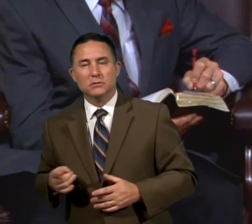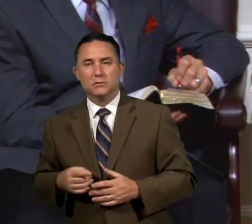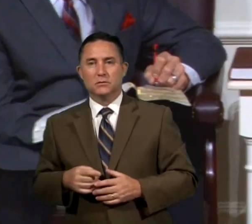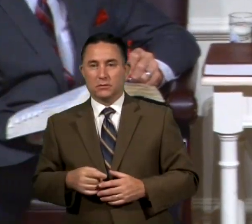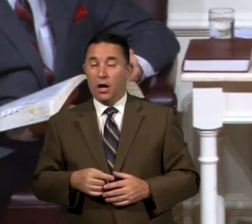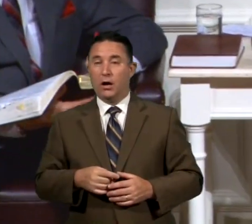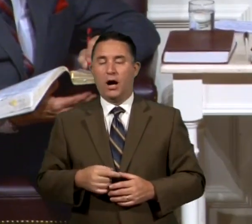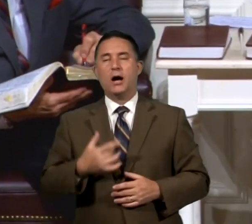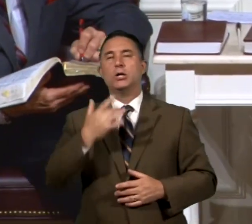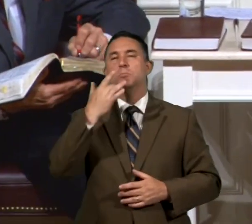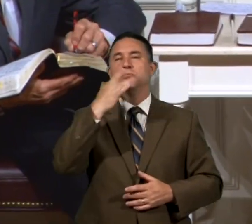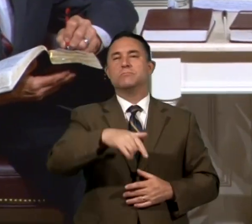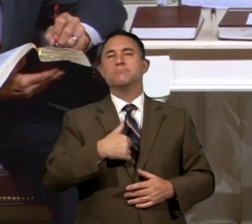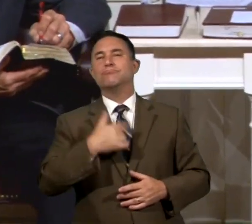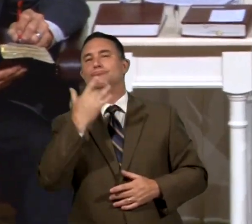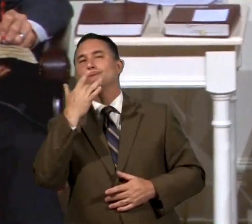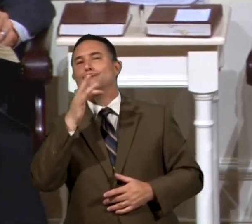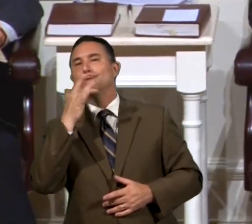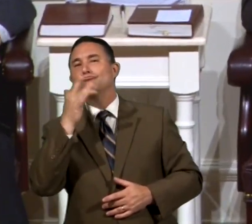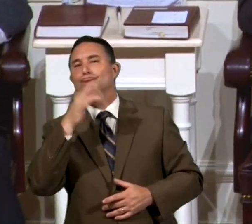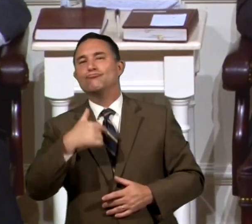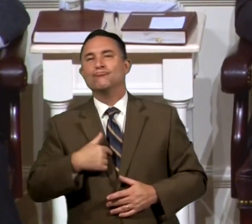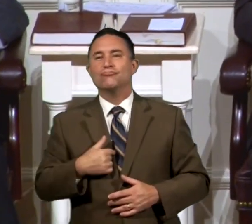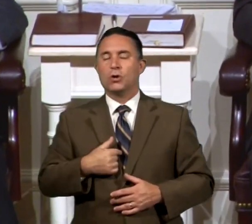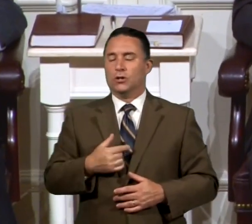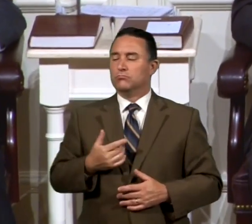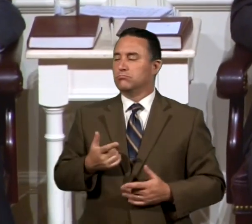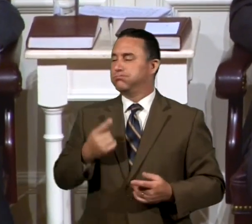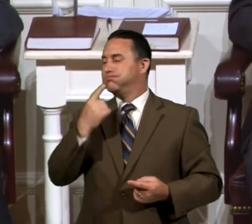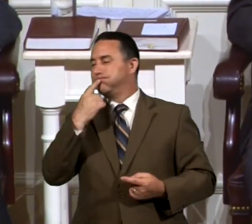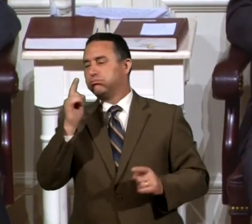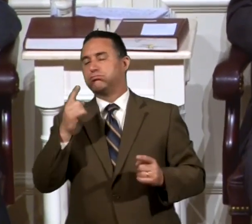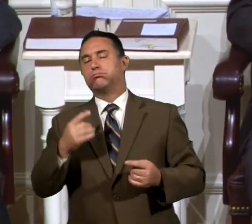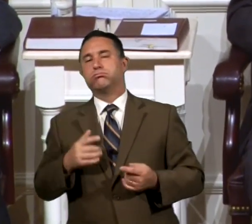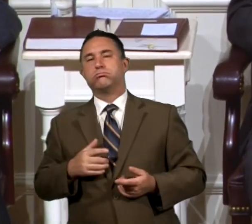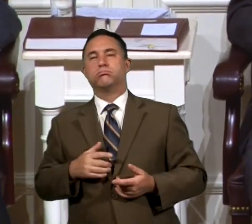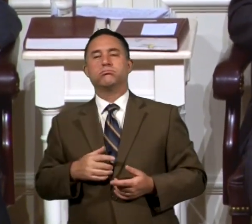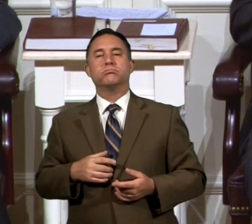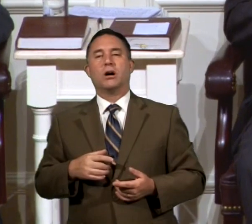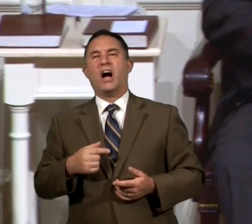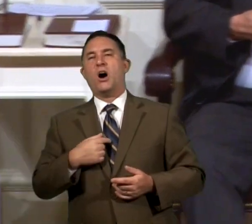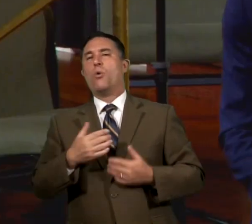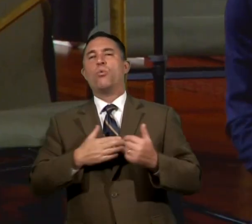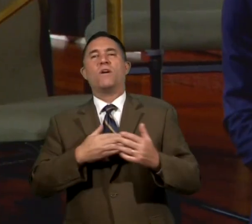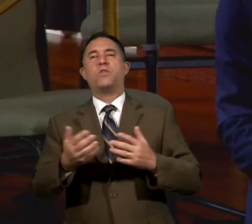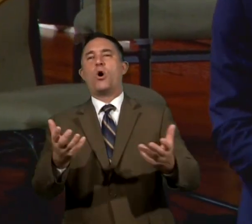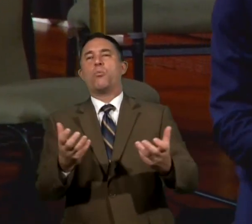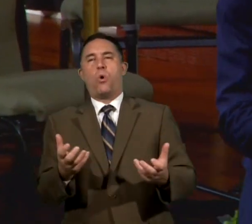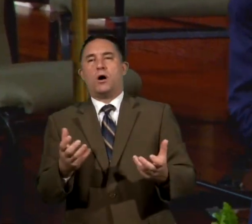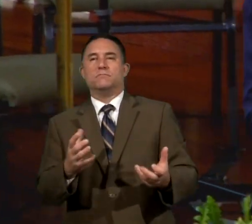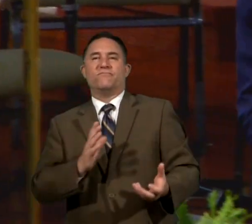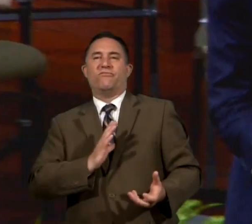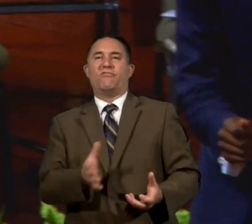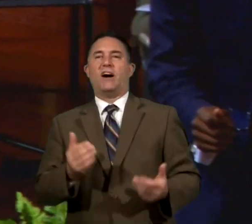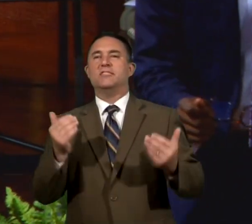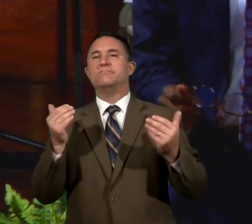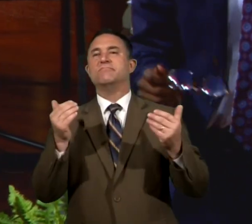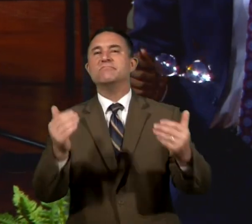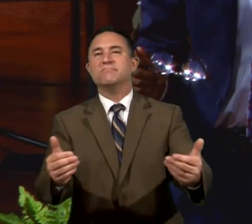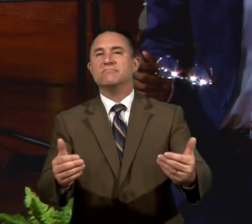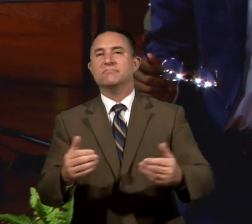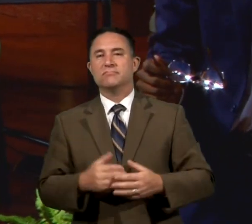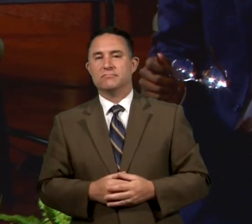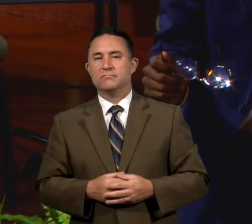I'm fortunate. I'm well off. So I can do whatever I want to do.